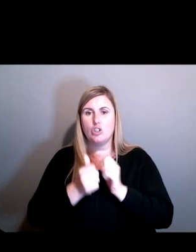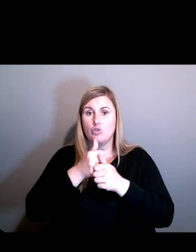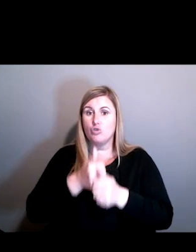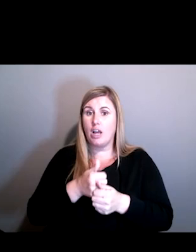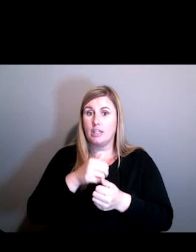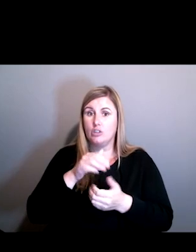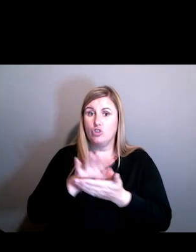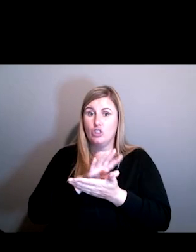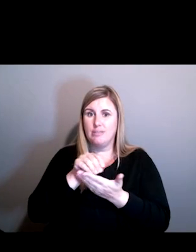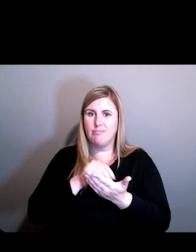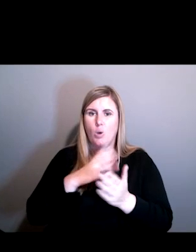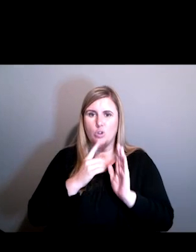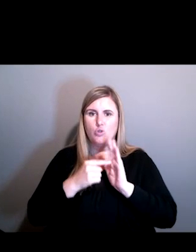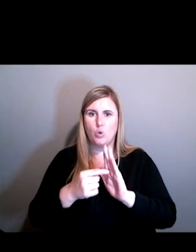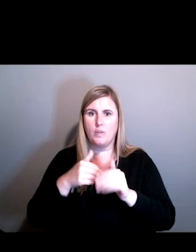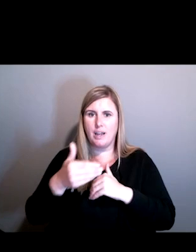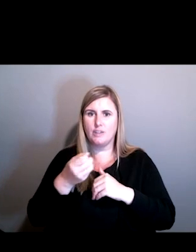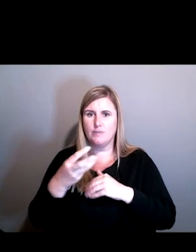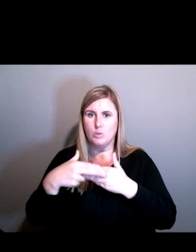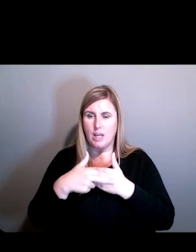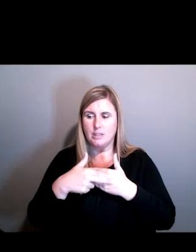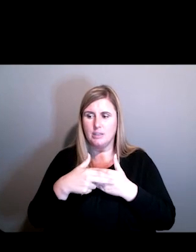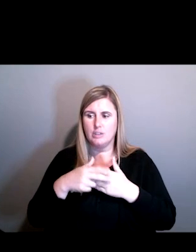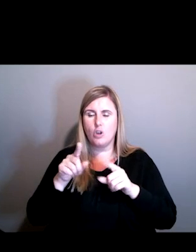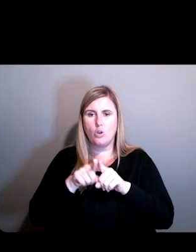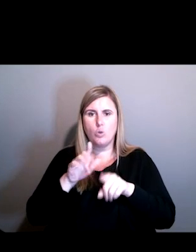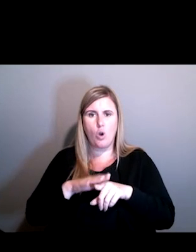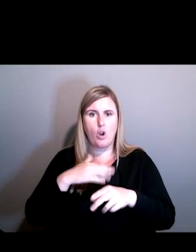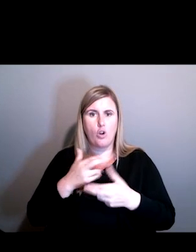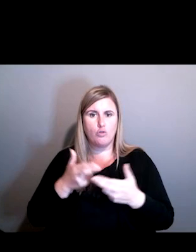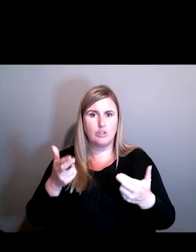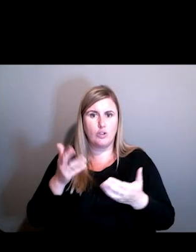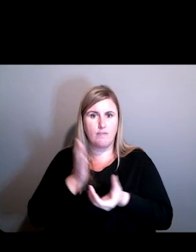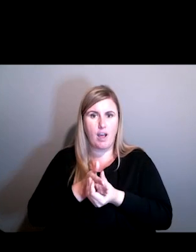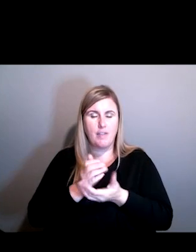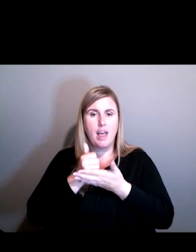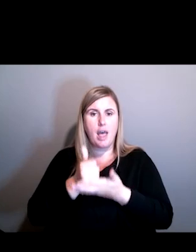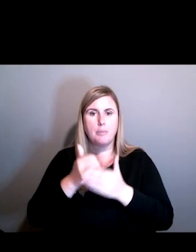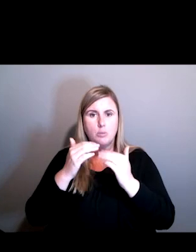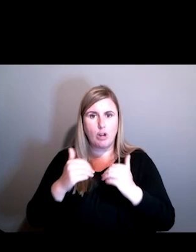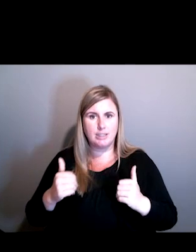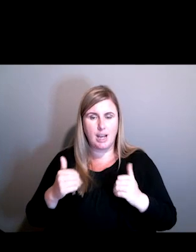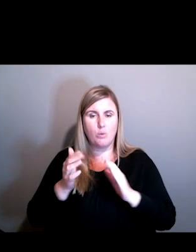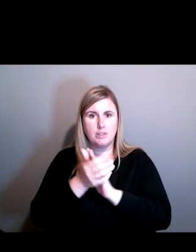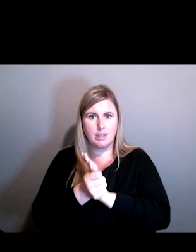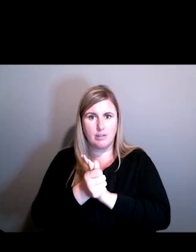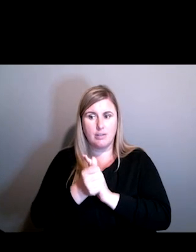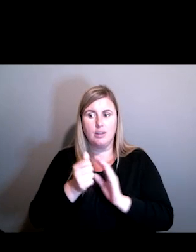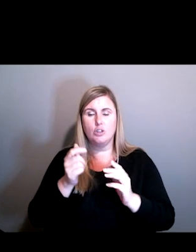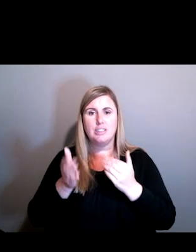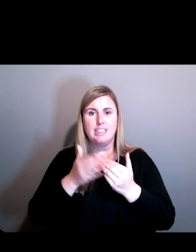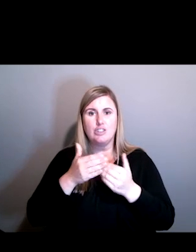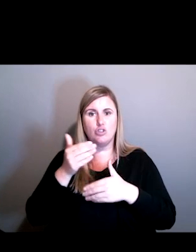that I'm going to show to you in the next couple of slides. It's also on our resource file that helps break down this skill